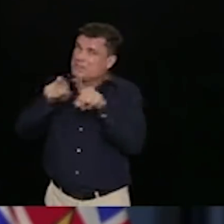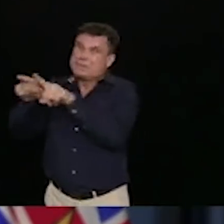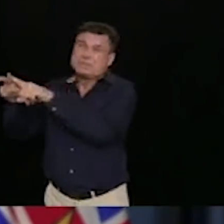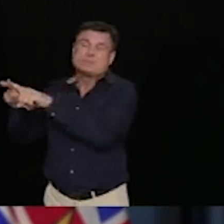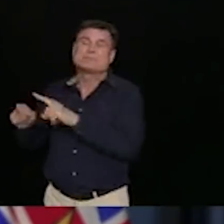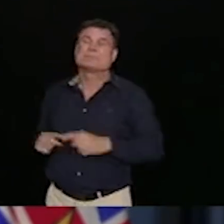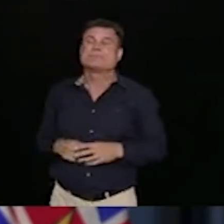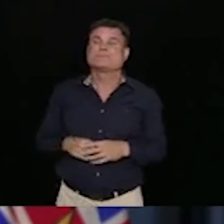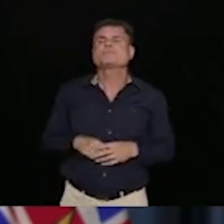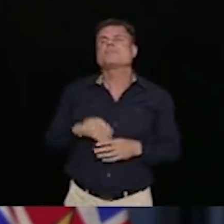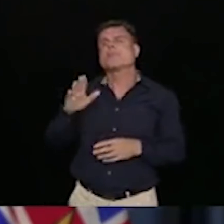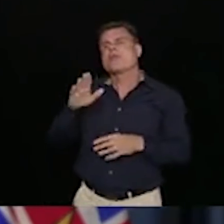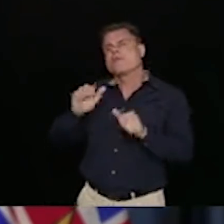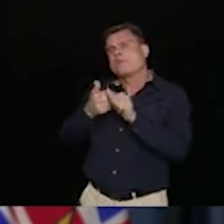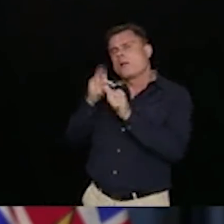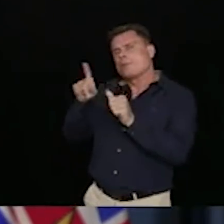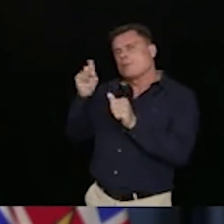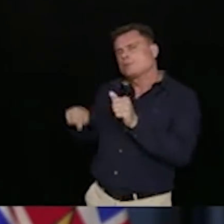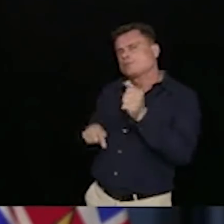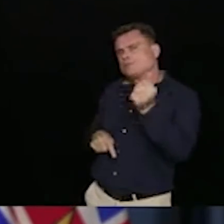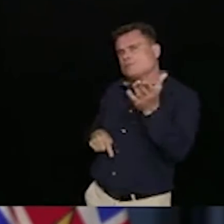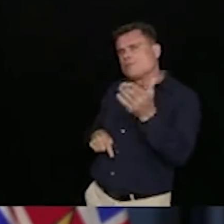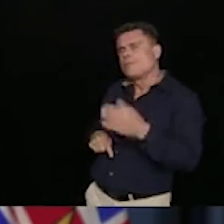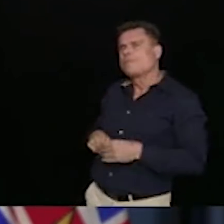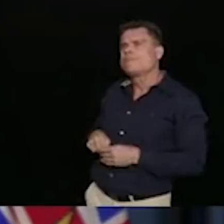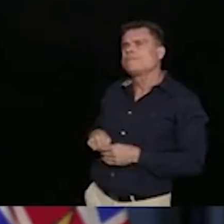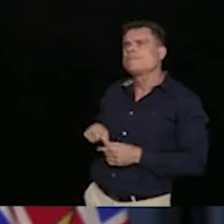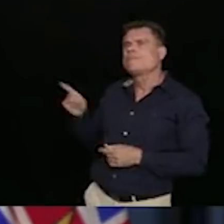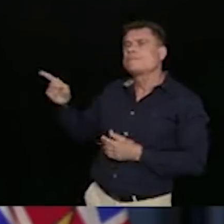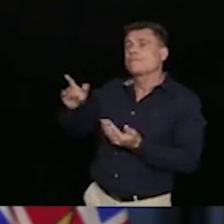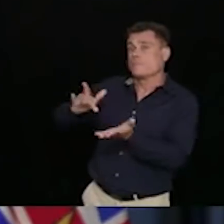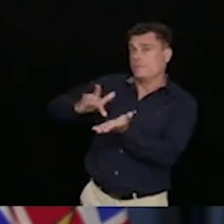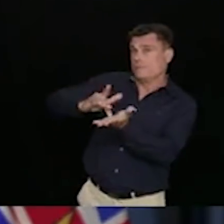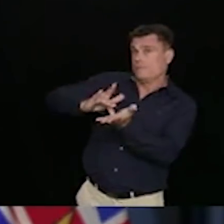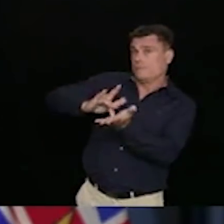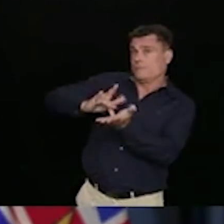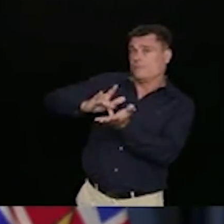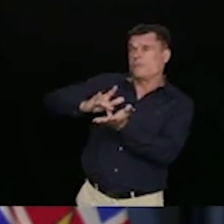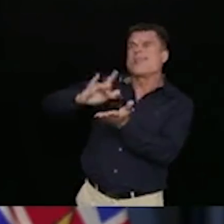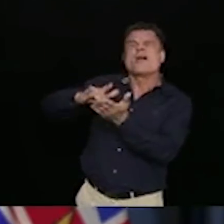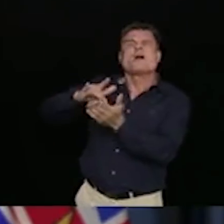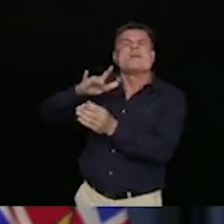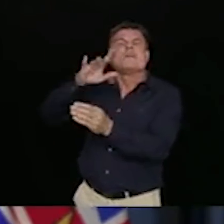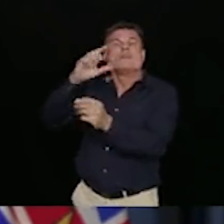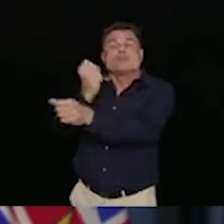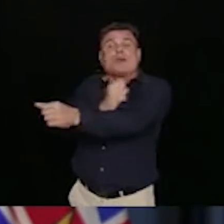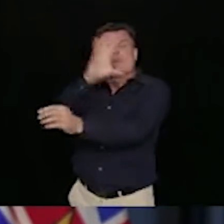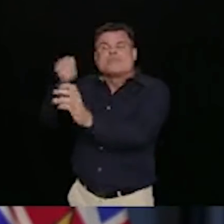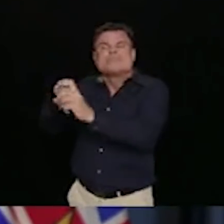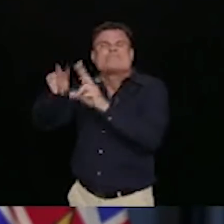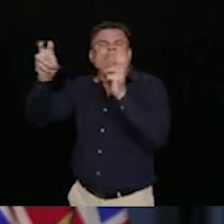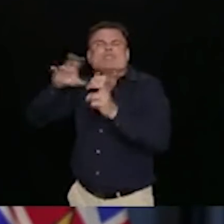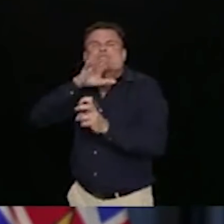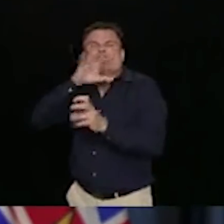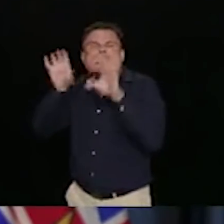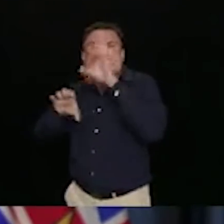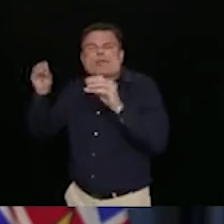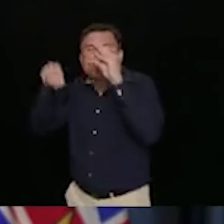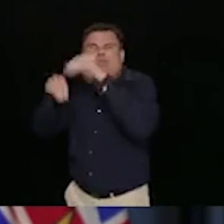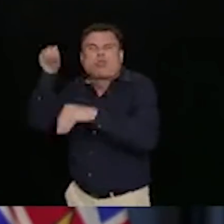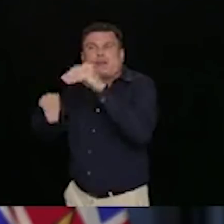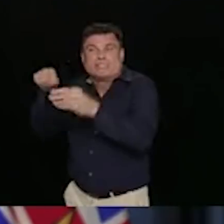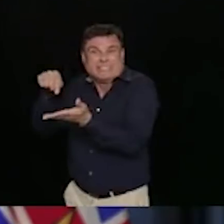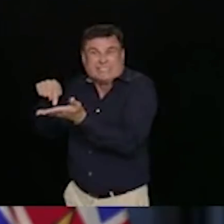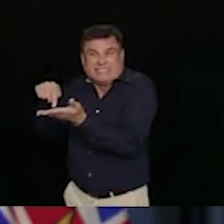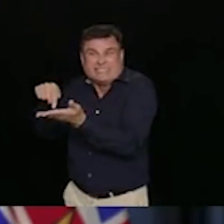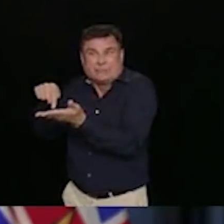you. And you did mention off the top as well that the poison supply has intensified as the drug flow has dried up due to the border closure. So